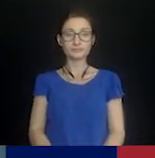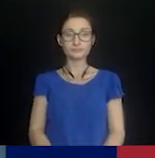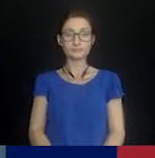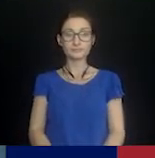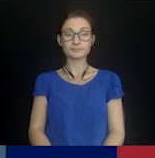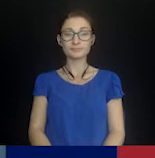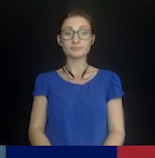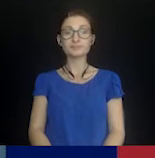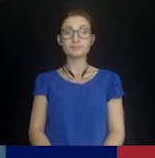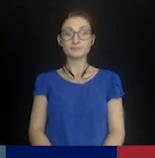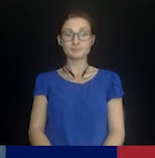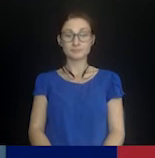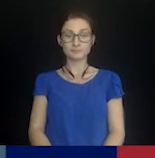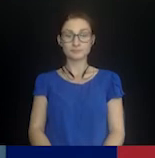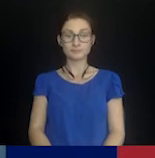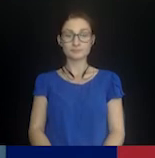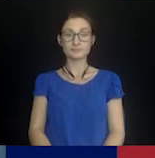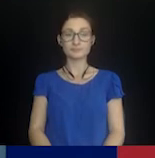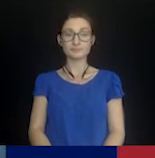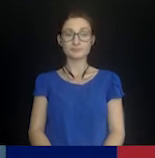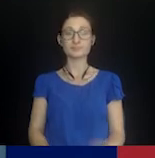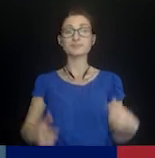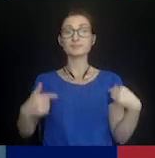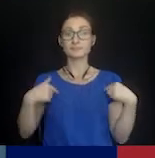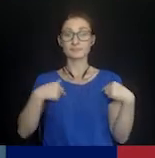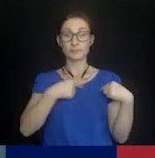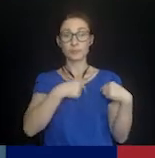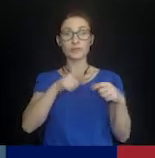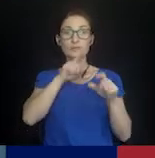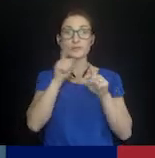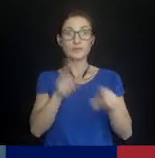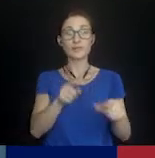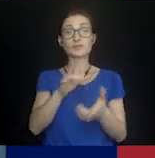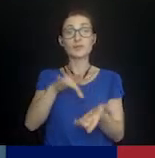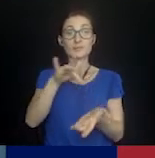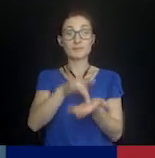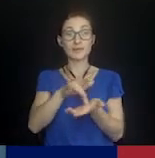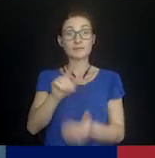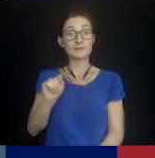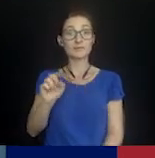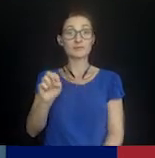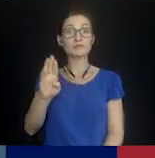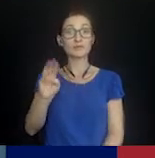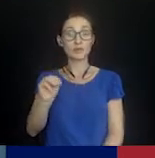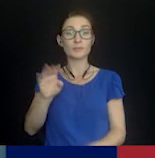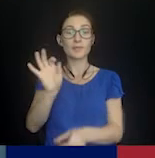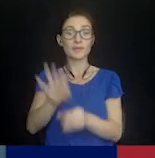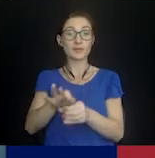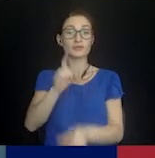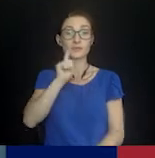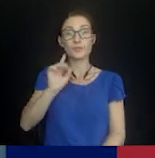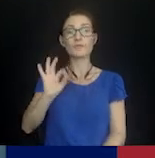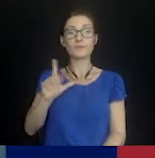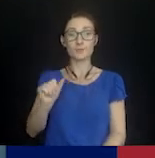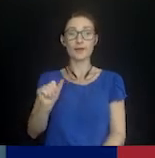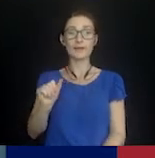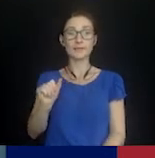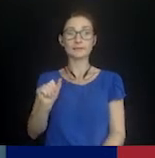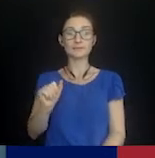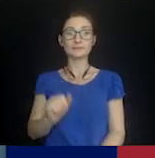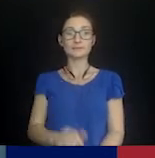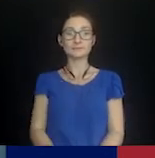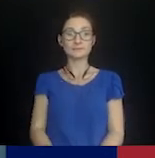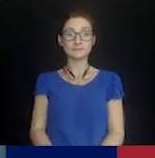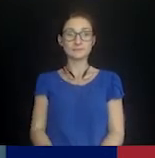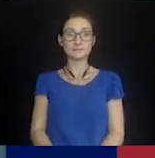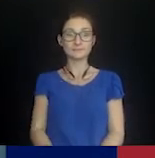In response to the midterm election in Florida, we started out